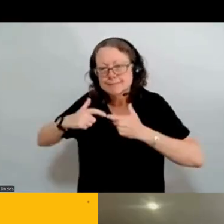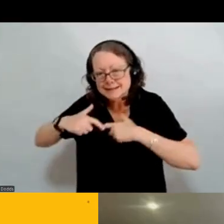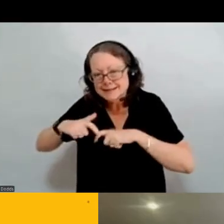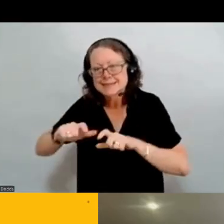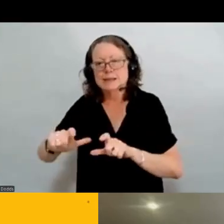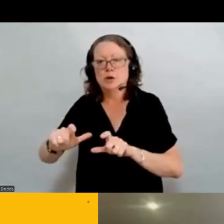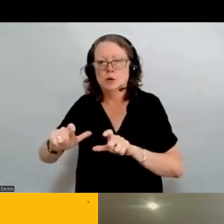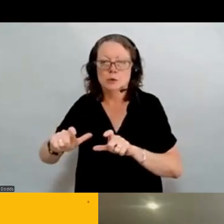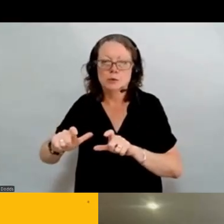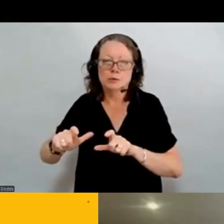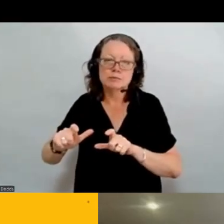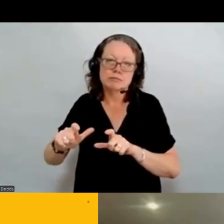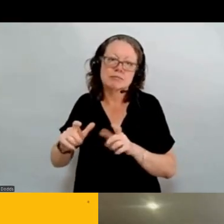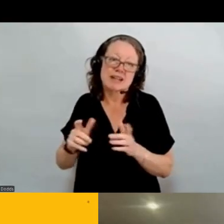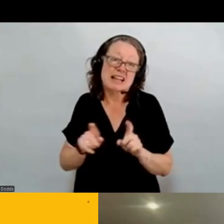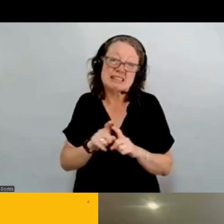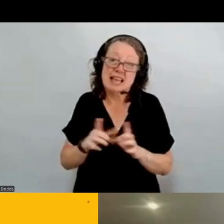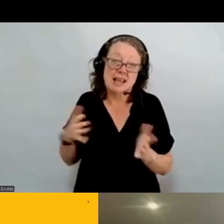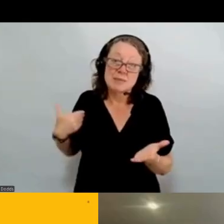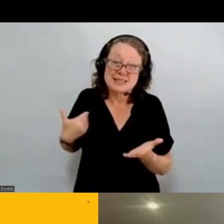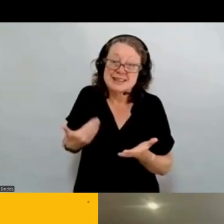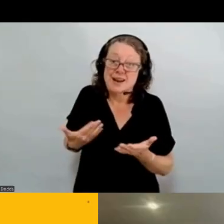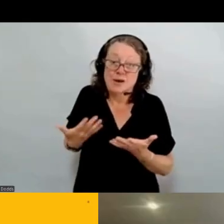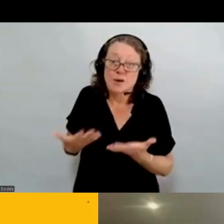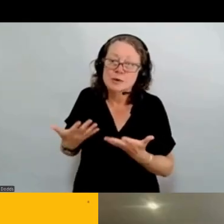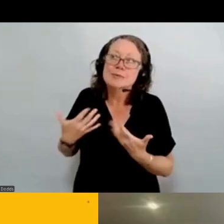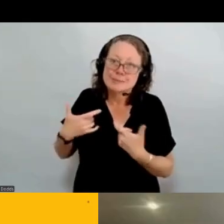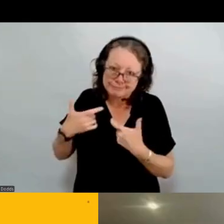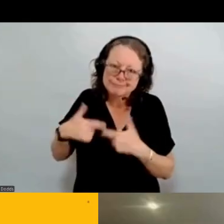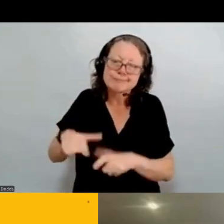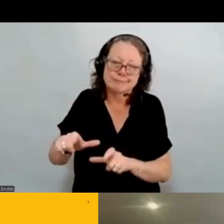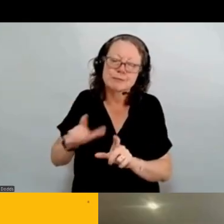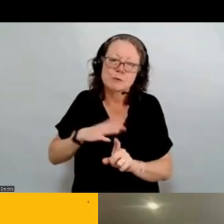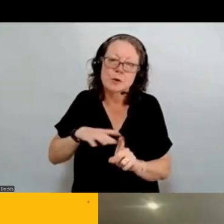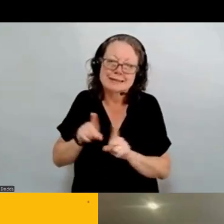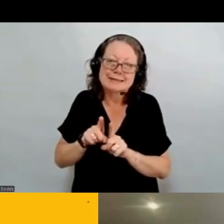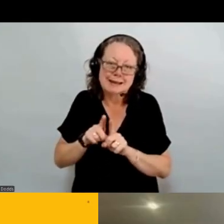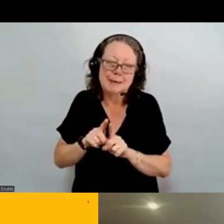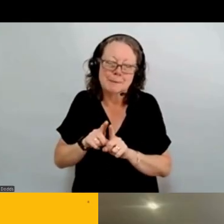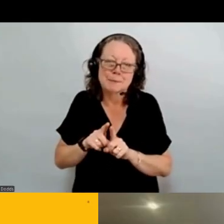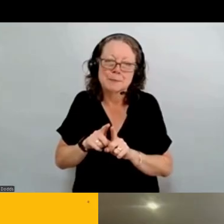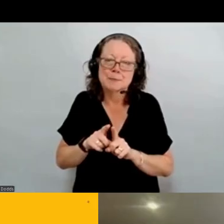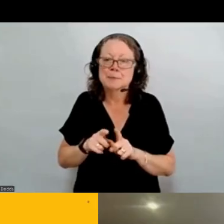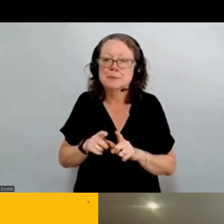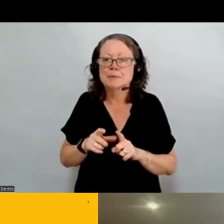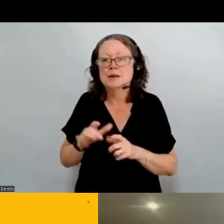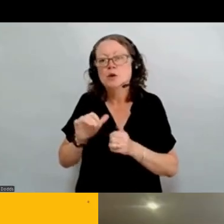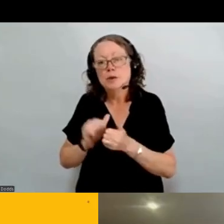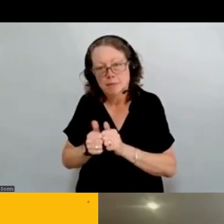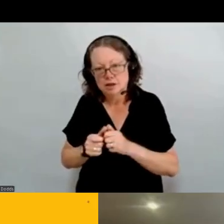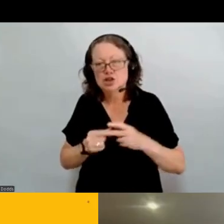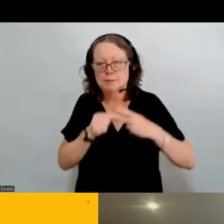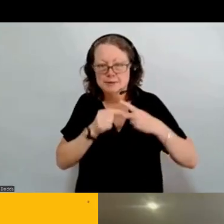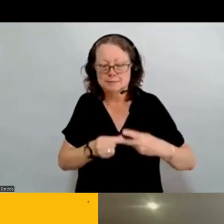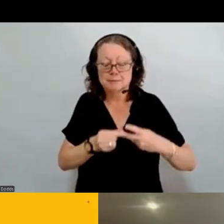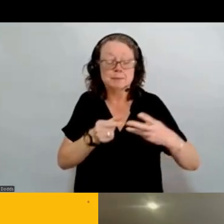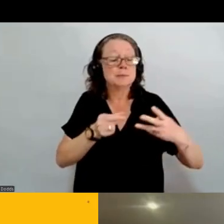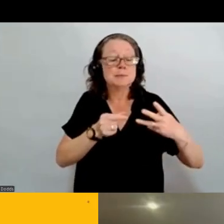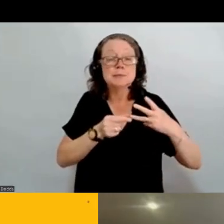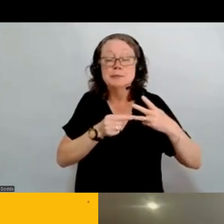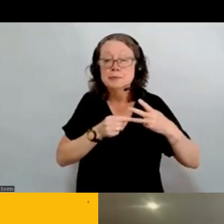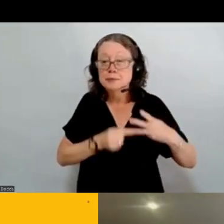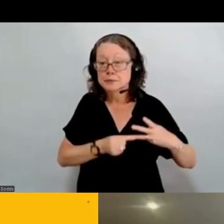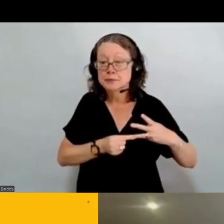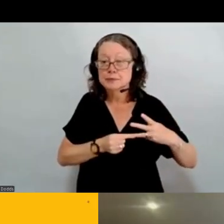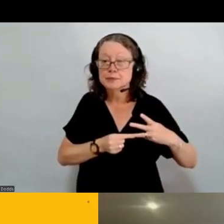others across the north of England, to be keeping them engaged and mobilised in the campaign. So a strand around partnerships. Third